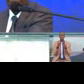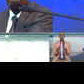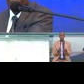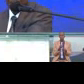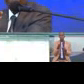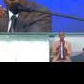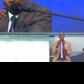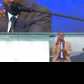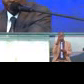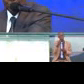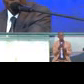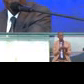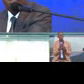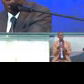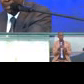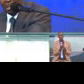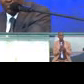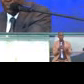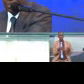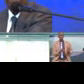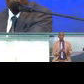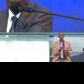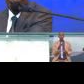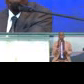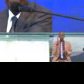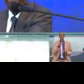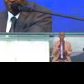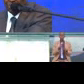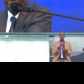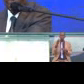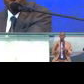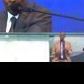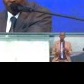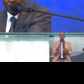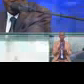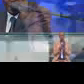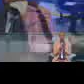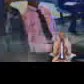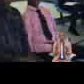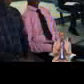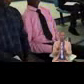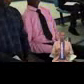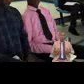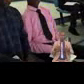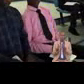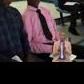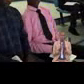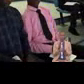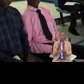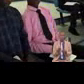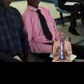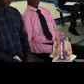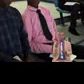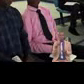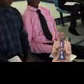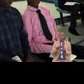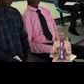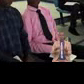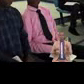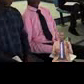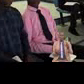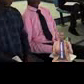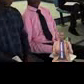you know the truth that way, you'll be free, completely free in your life in Jesus' name. Look at